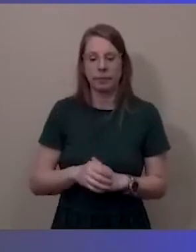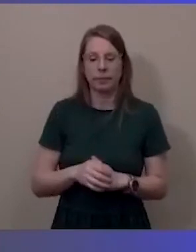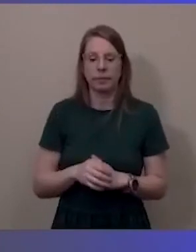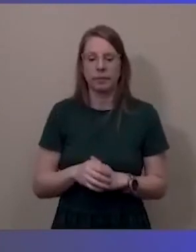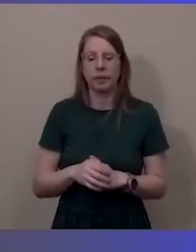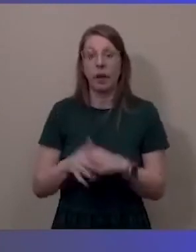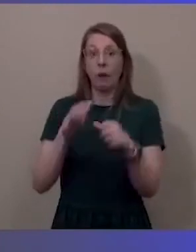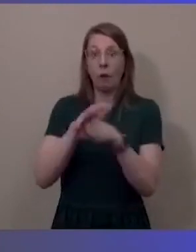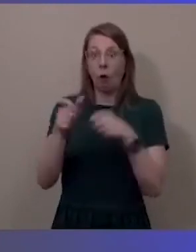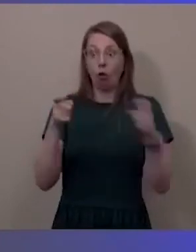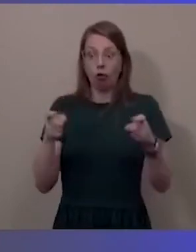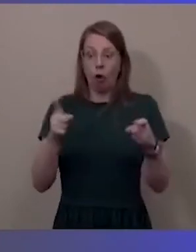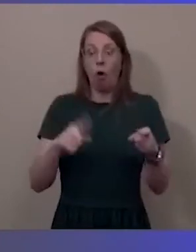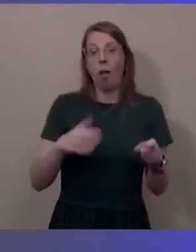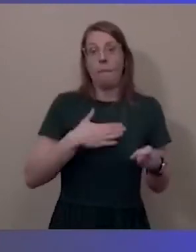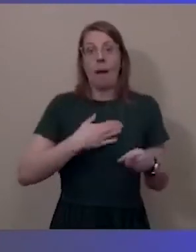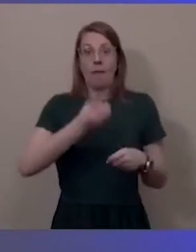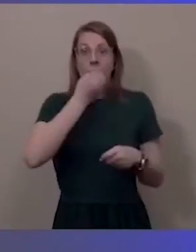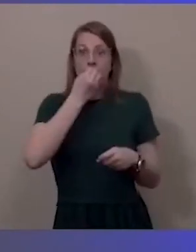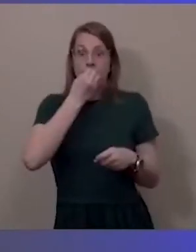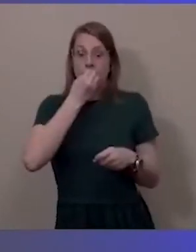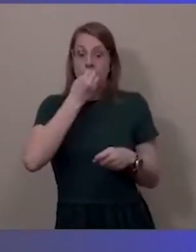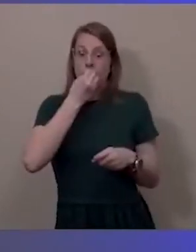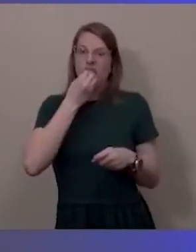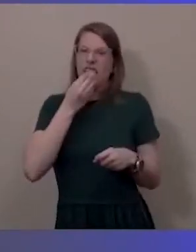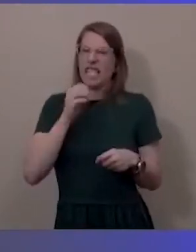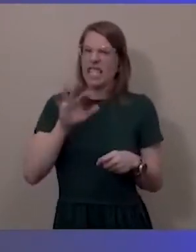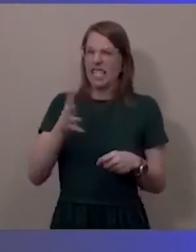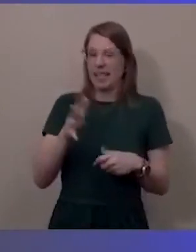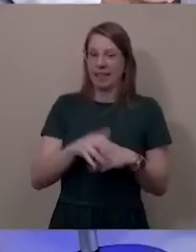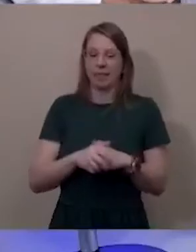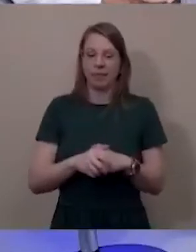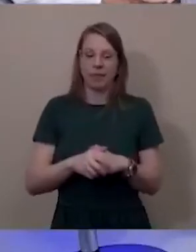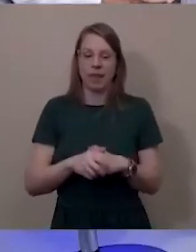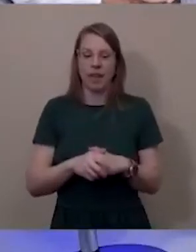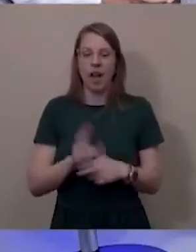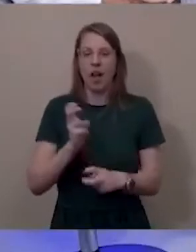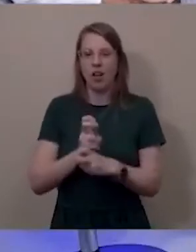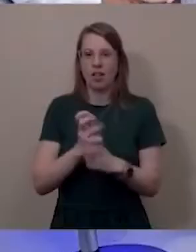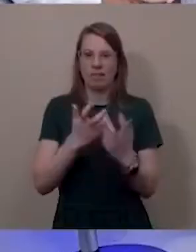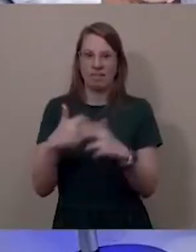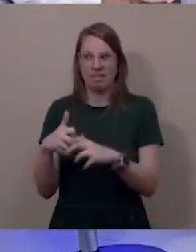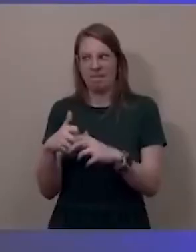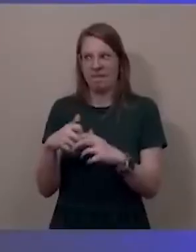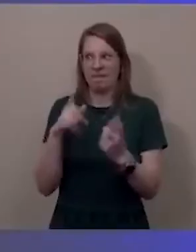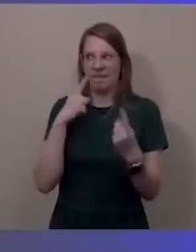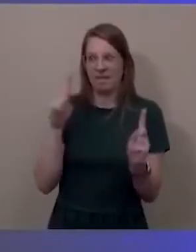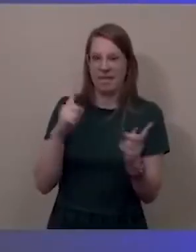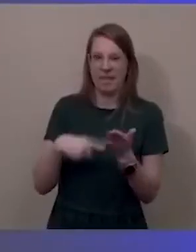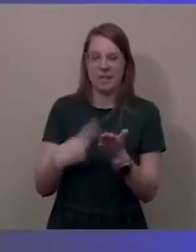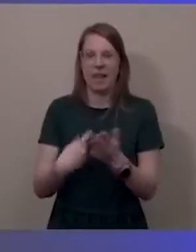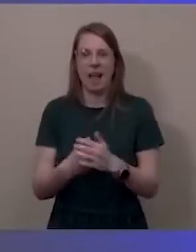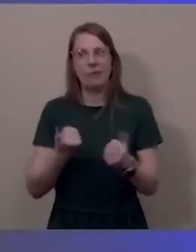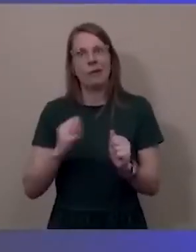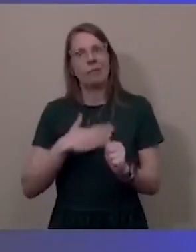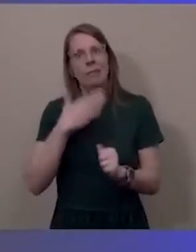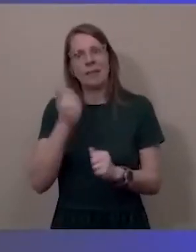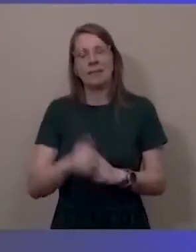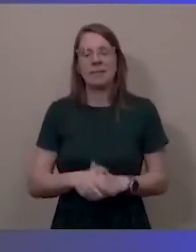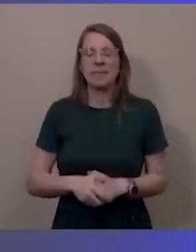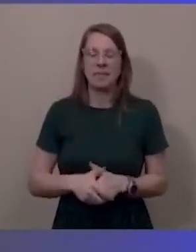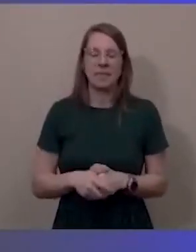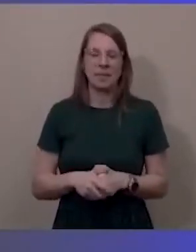full control over my diet? Kind It's kind of hard to work sometimes. So I try. I do my best. Yeah, but